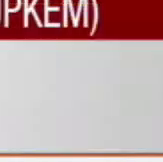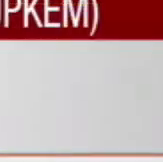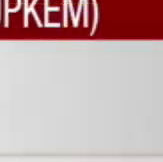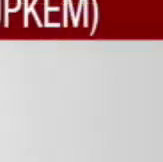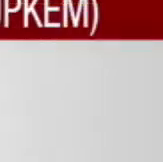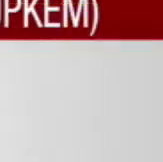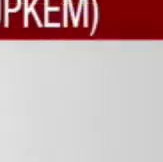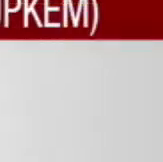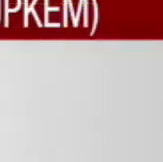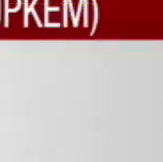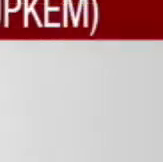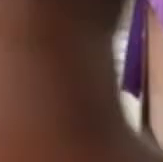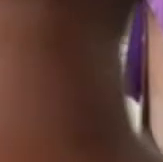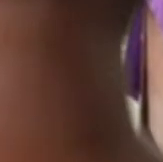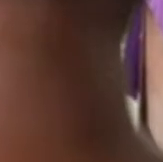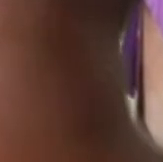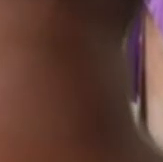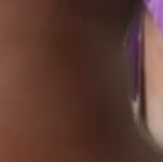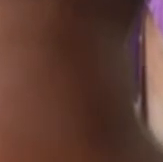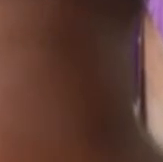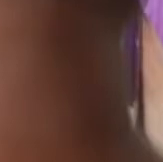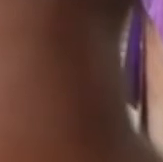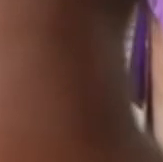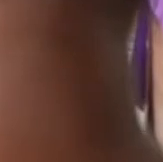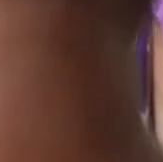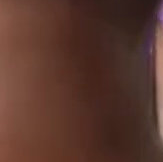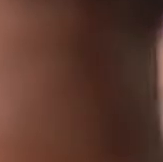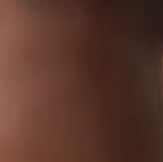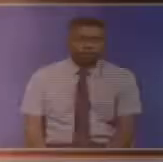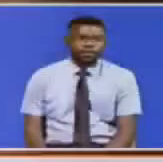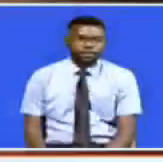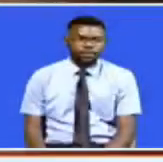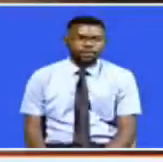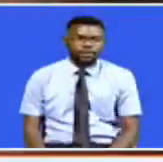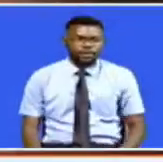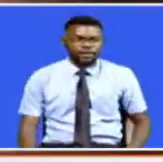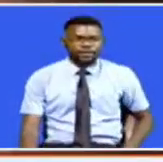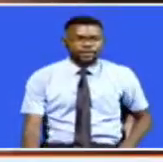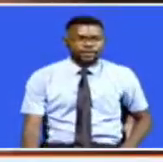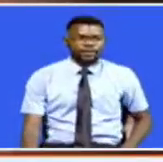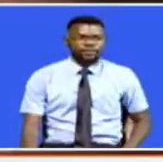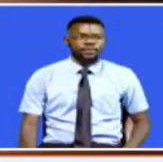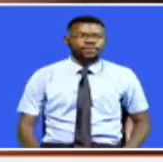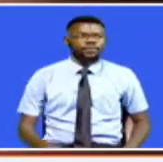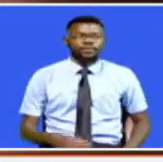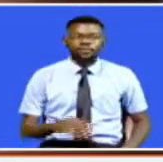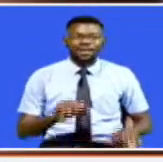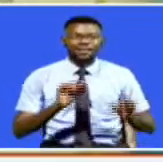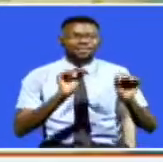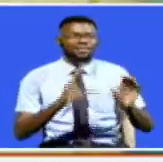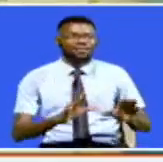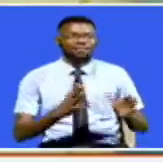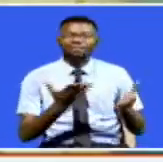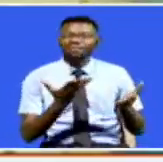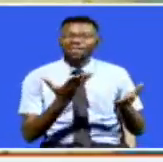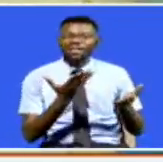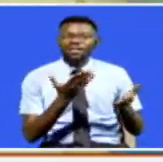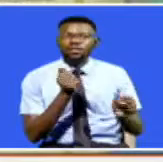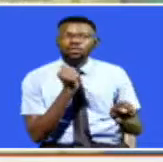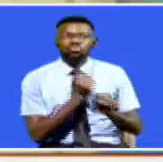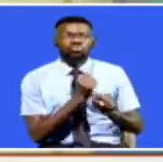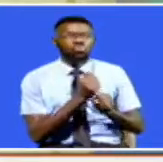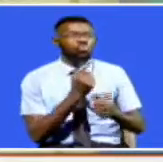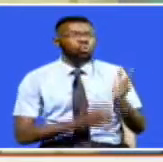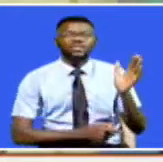governments respond to the need. Ila ni jambo gani mwalimu anaweza kufanya pindi anapotambua kwamba mahitaji ya